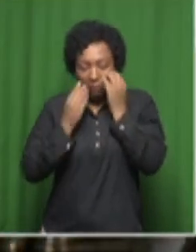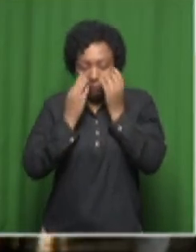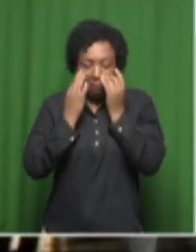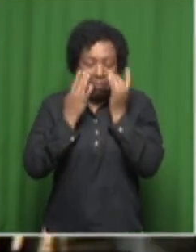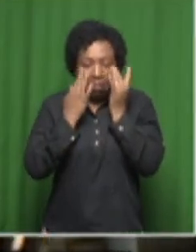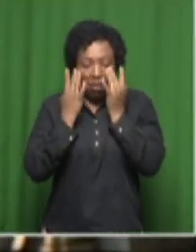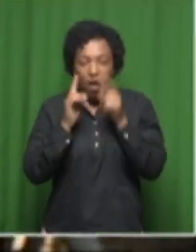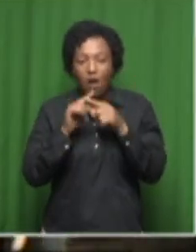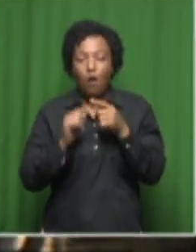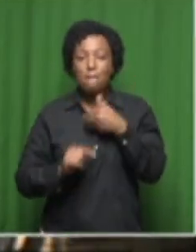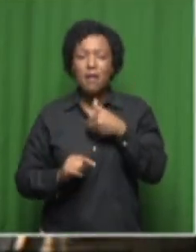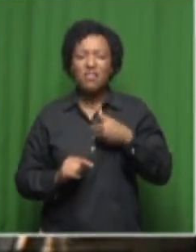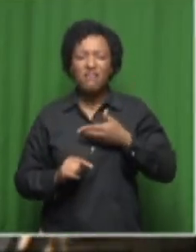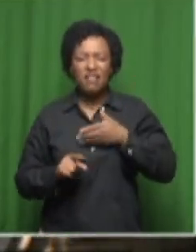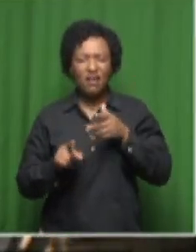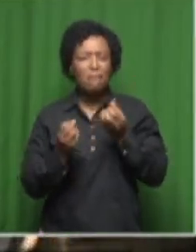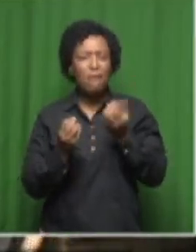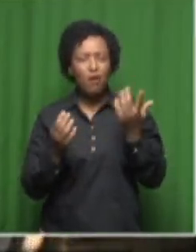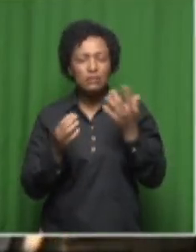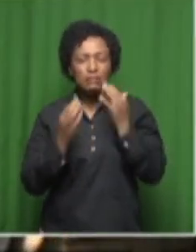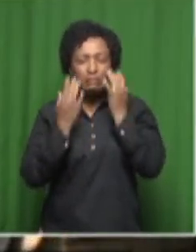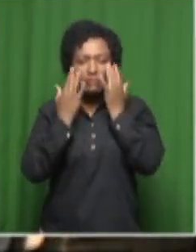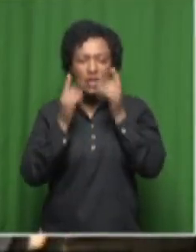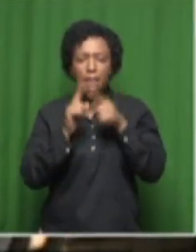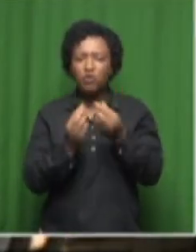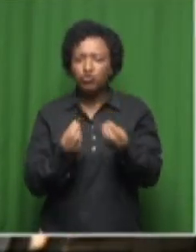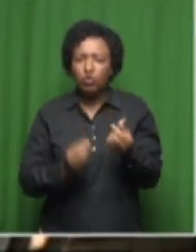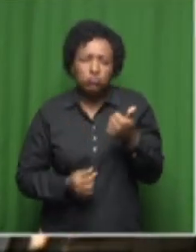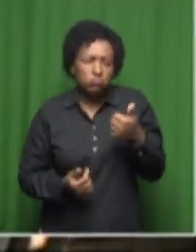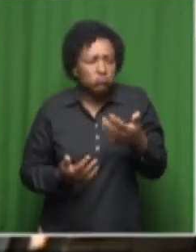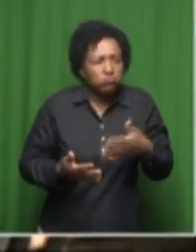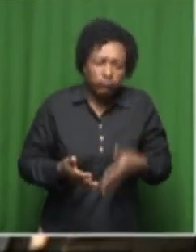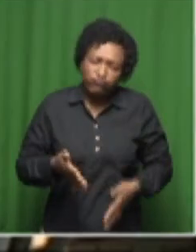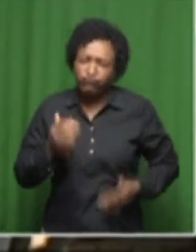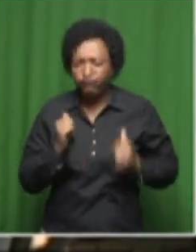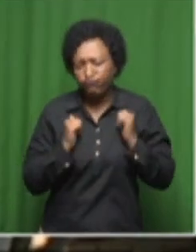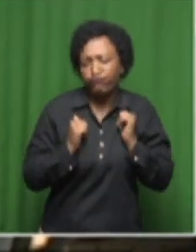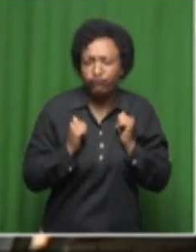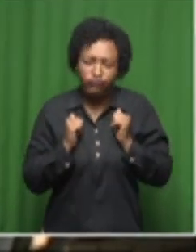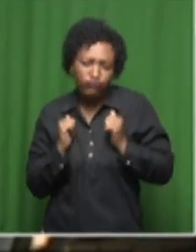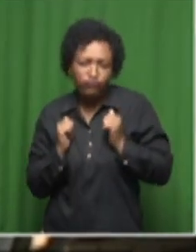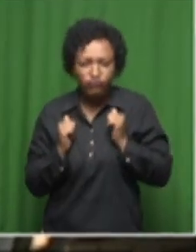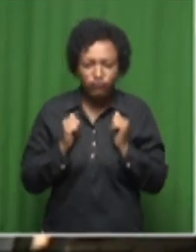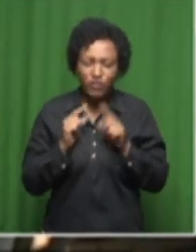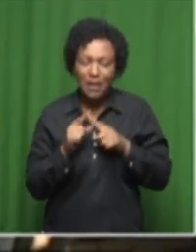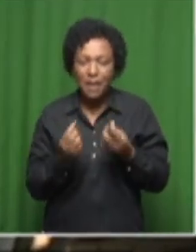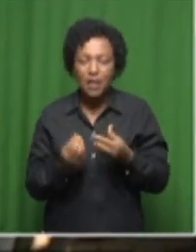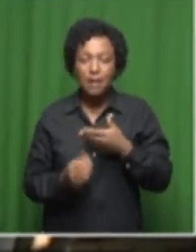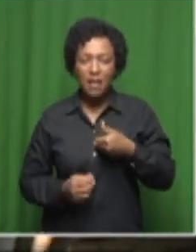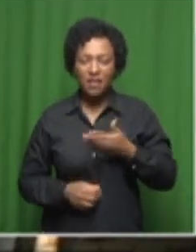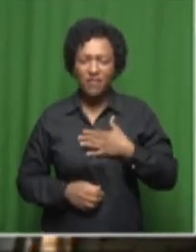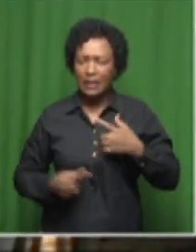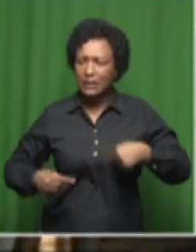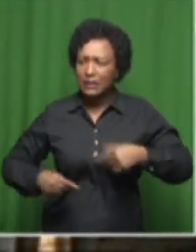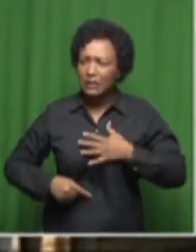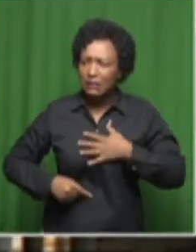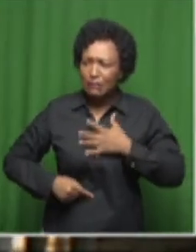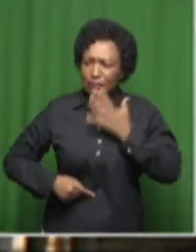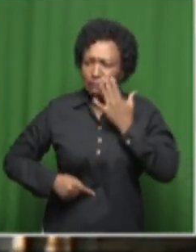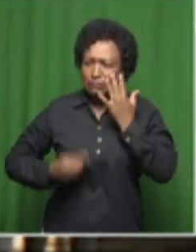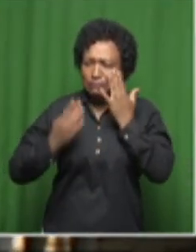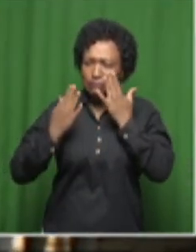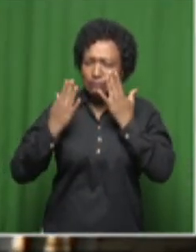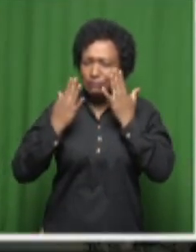that it's the parents who shed the tears and not necessarily the children. But we'll certainly keep you posted on what is happening here at Wescot Primary.